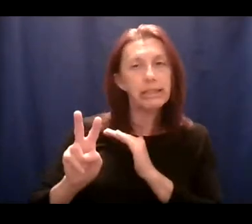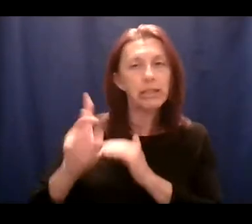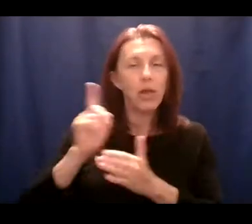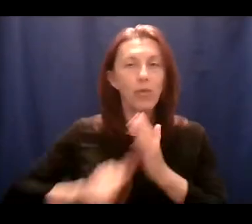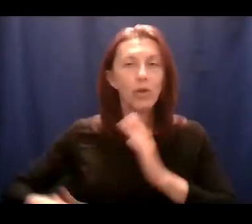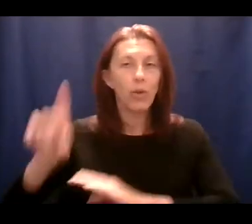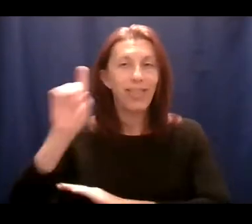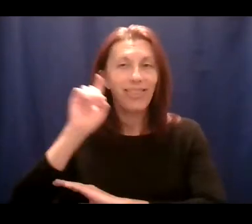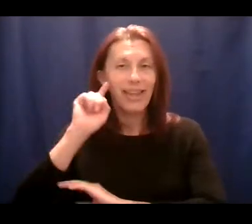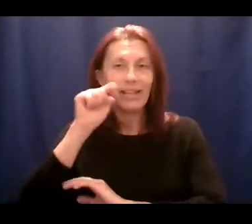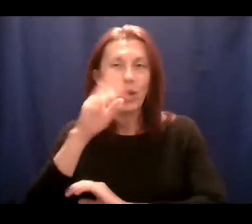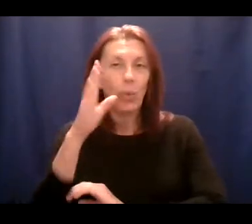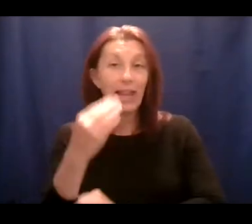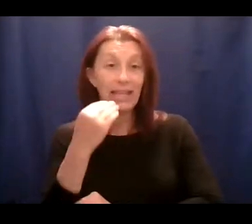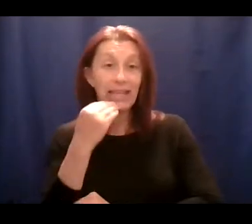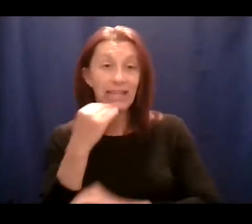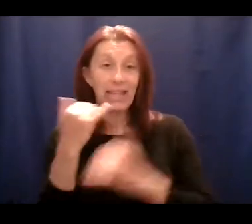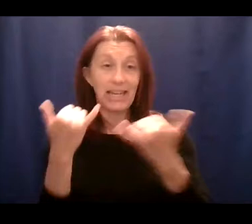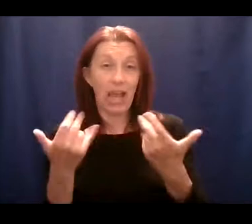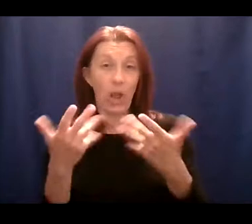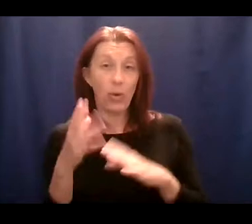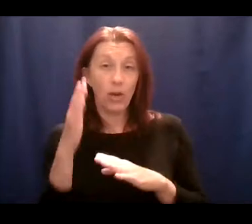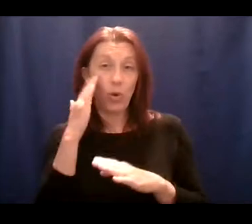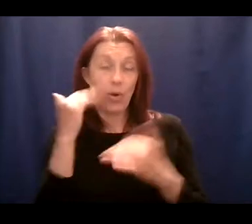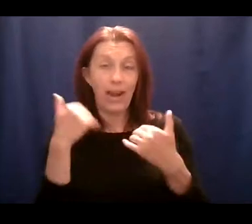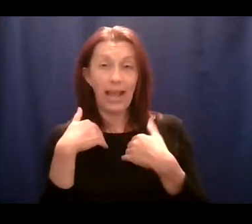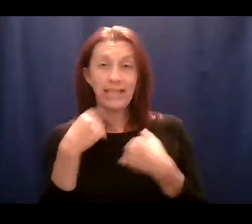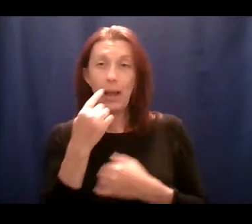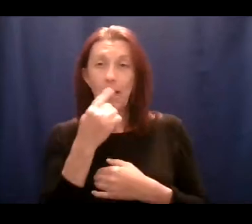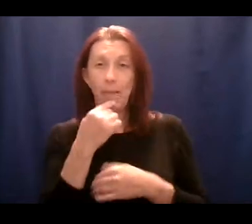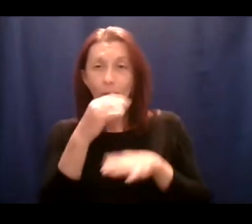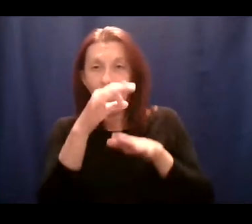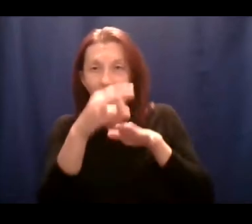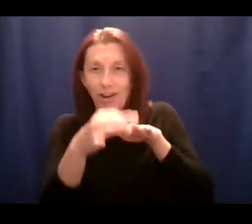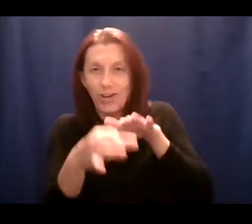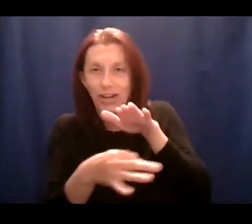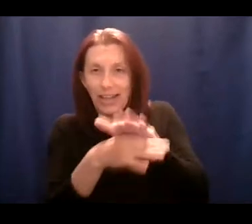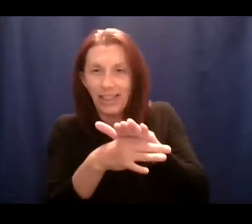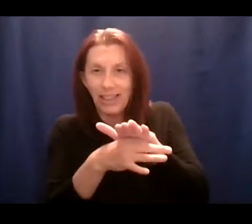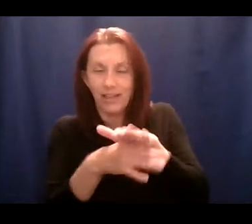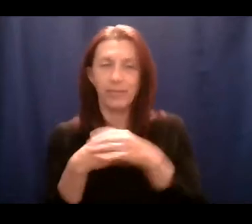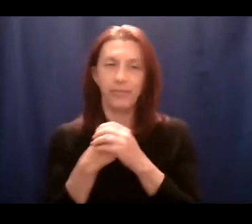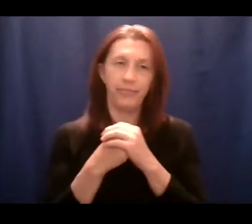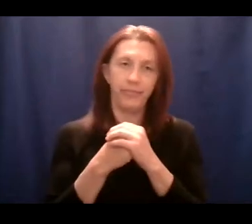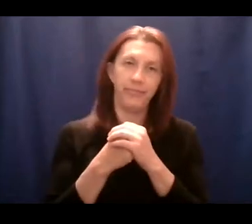eat now that we know that it has a mouth underneath and we've been talking about shapes.